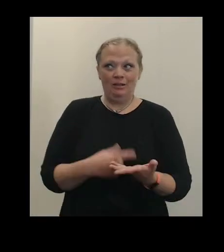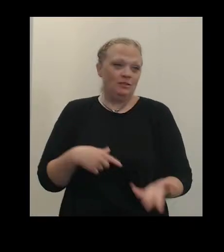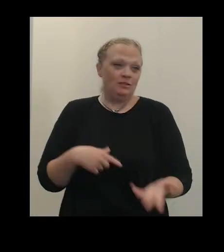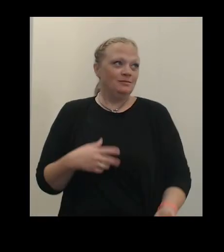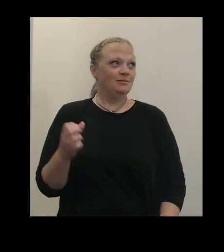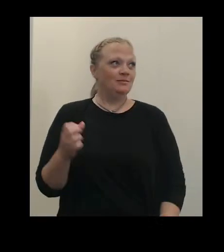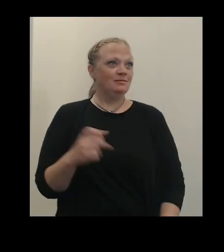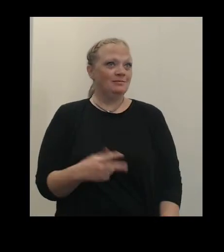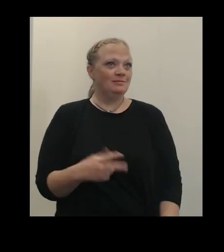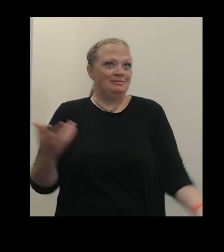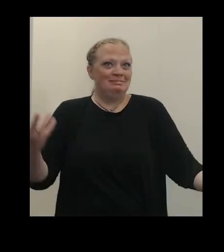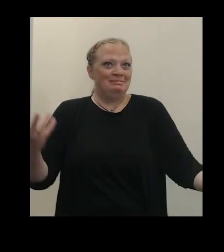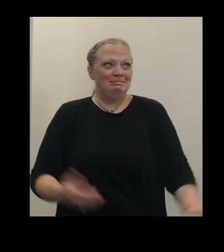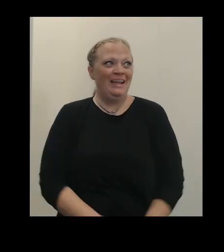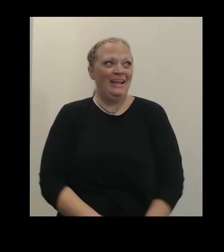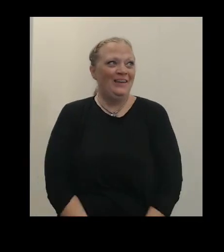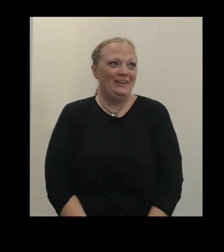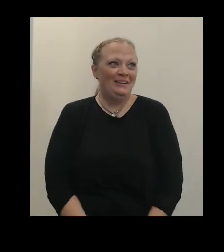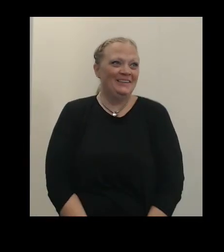Okay.